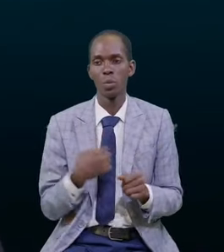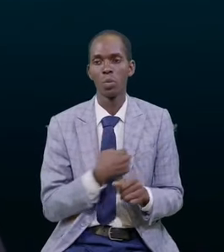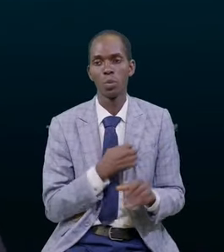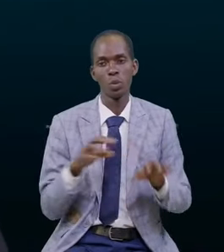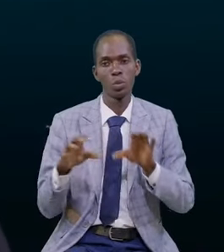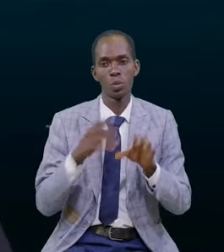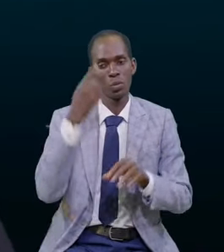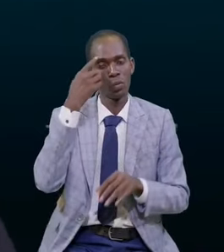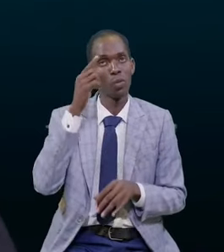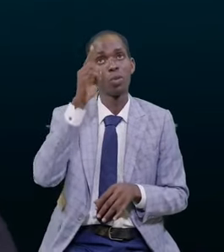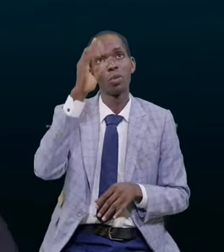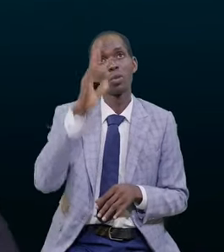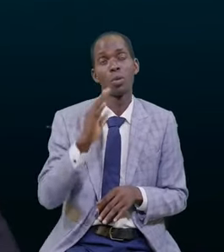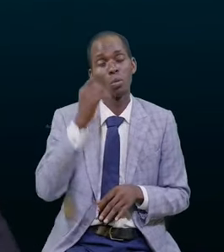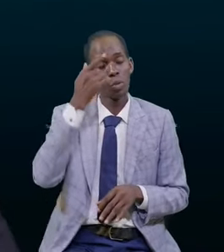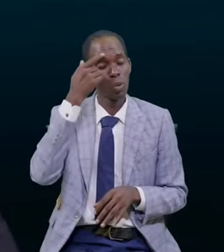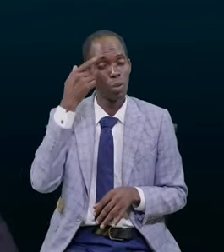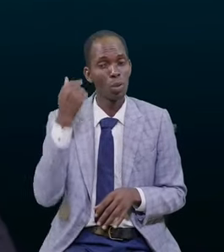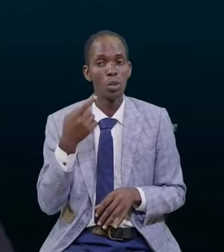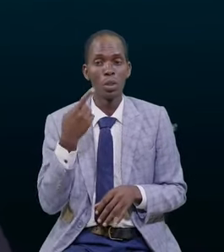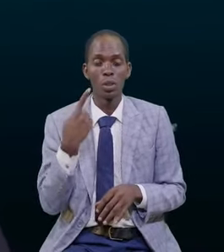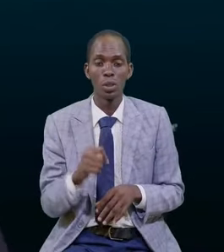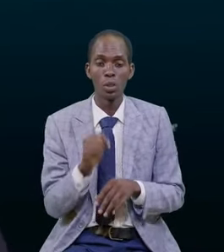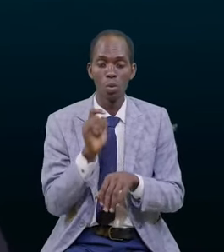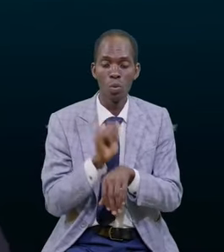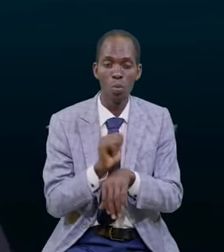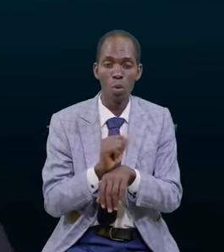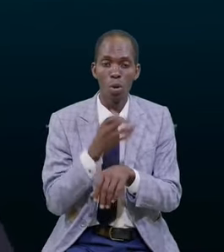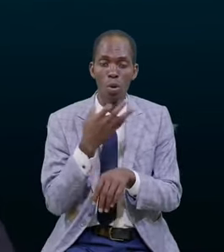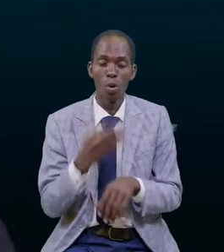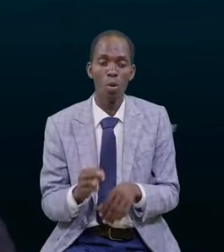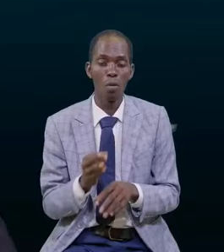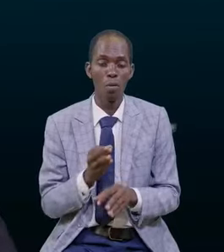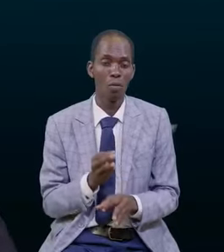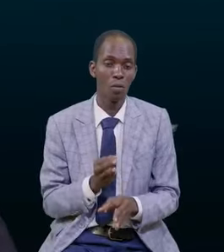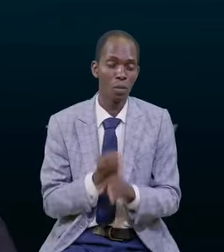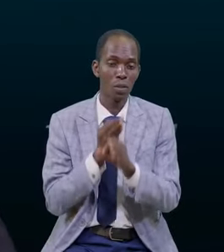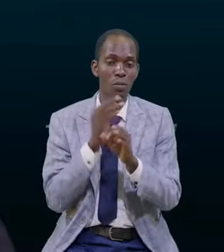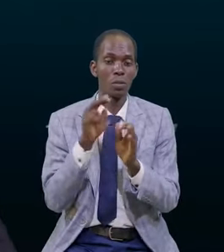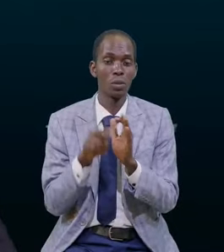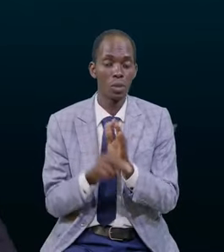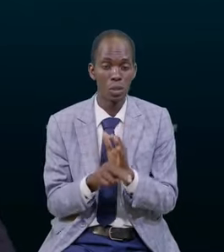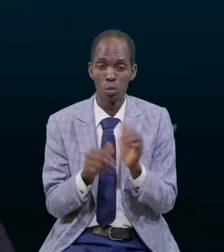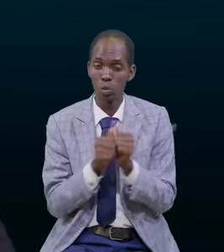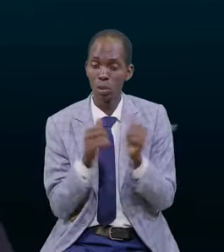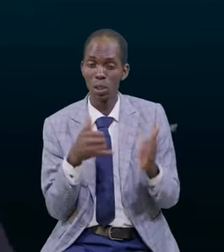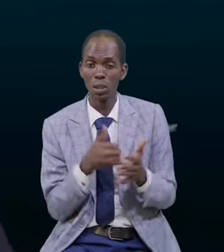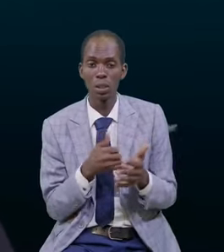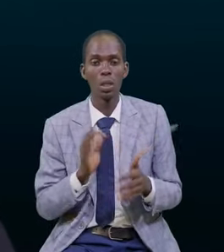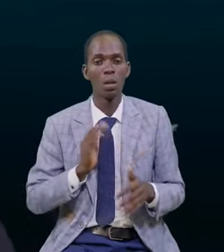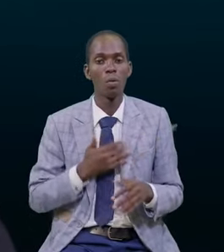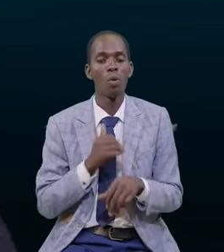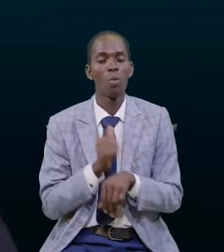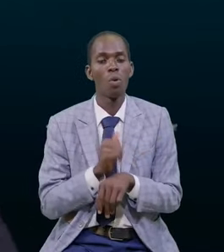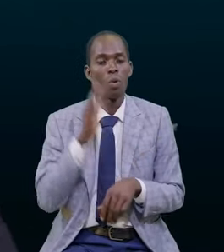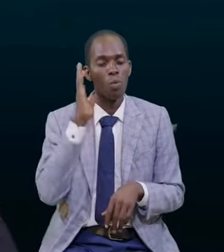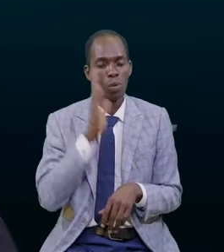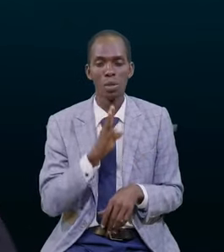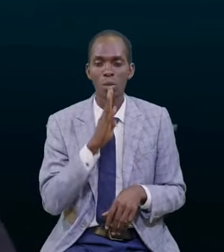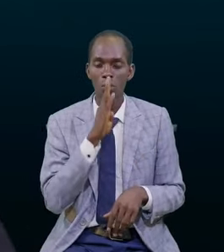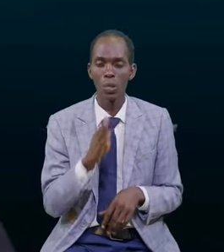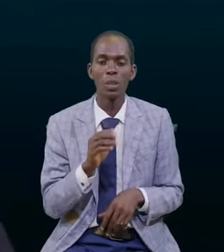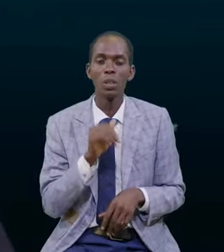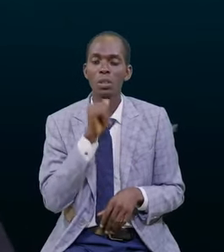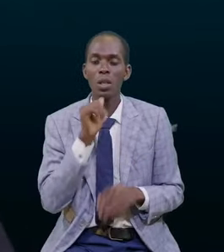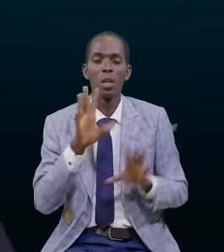faithfulness our service will be completely totally disqualified come back to Hebrews chapter 3 Hebrews